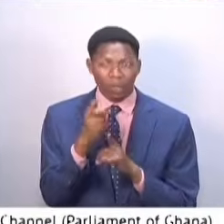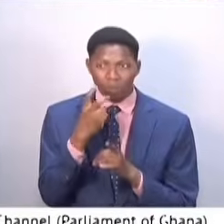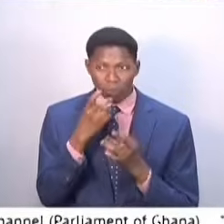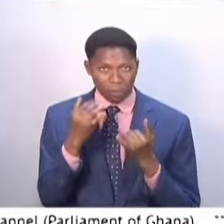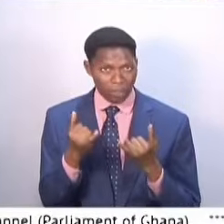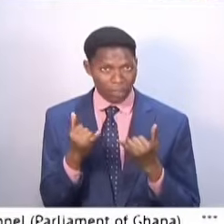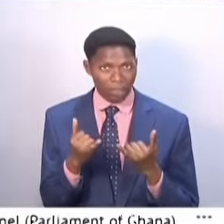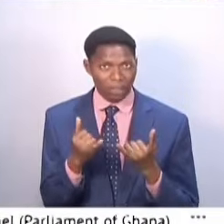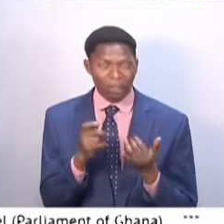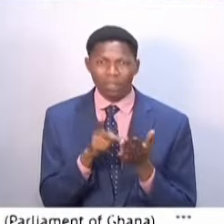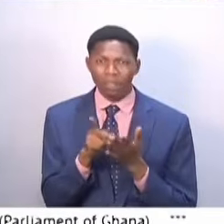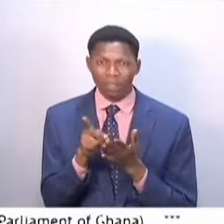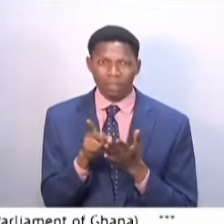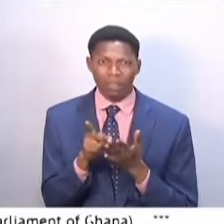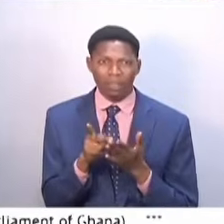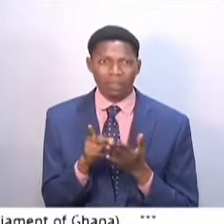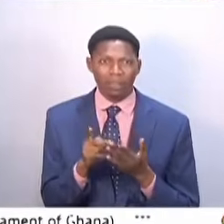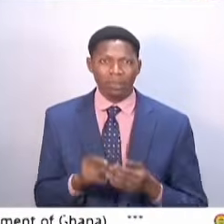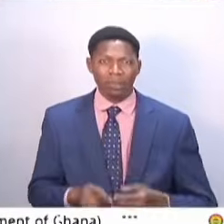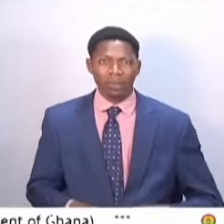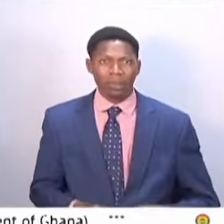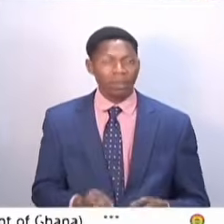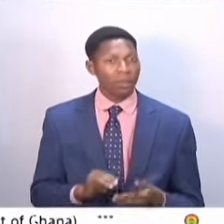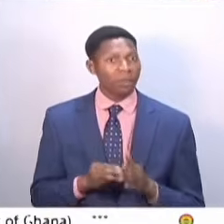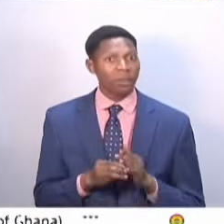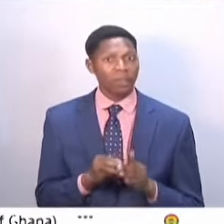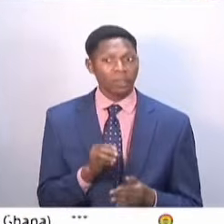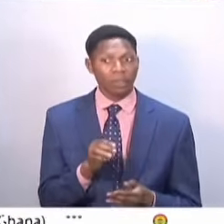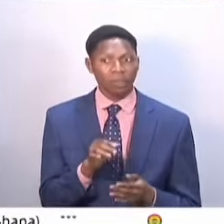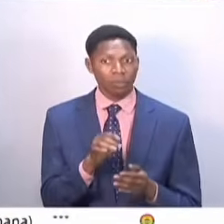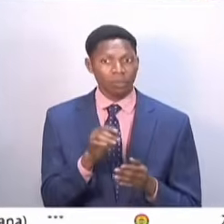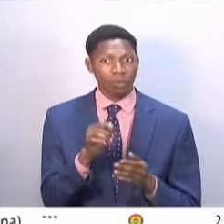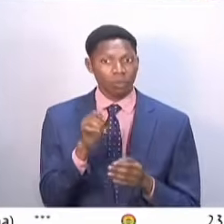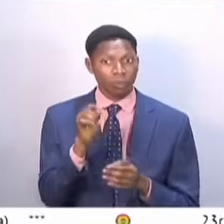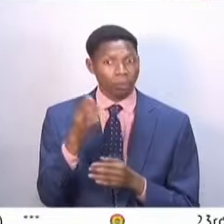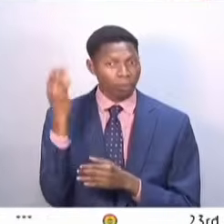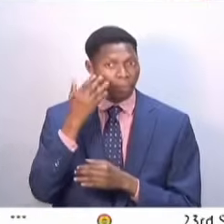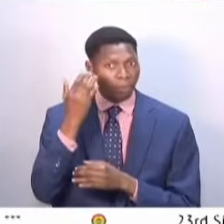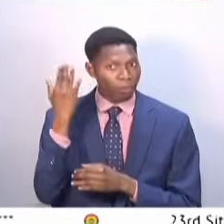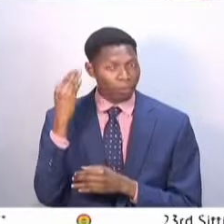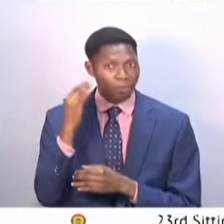speak. So that is not correct.